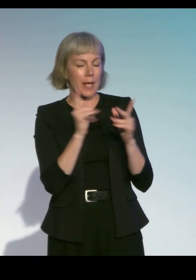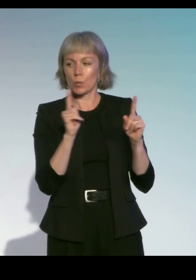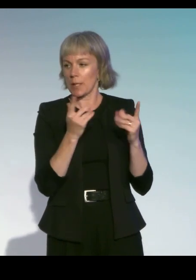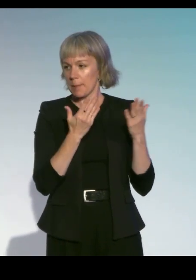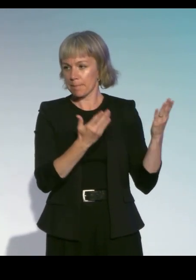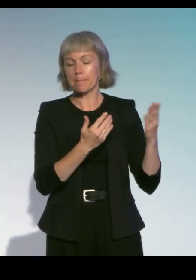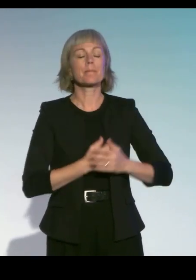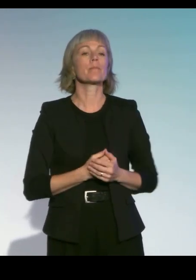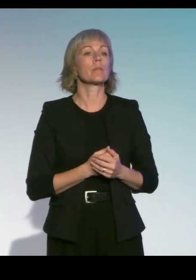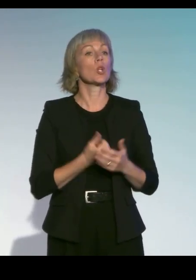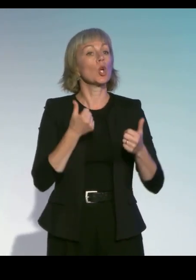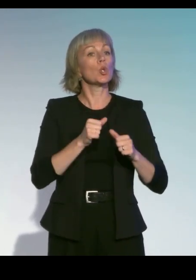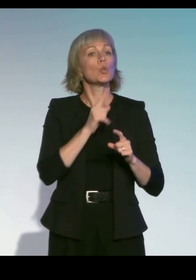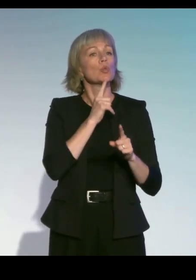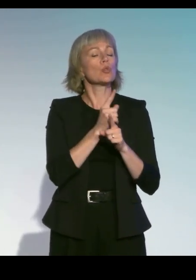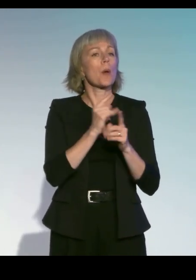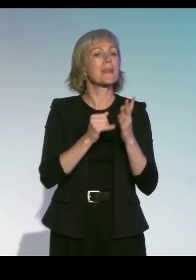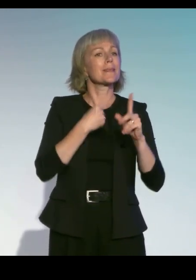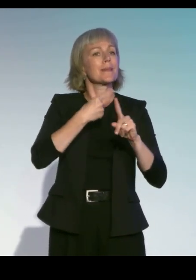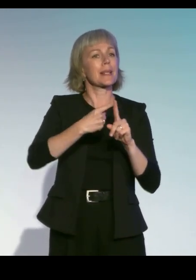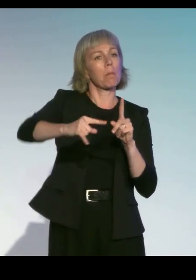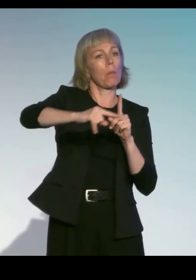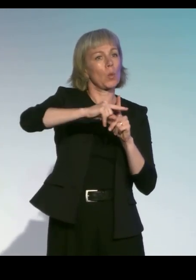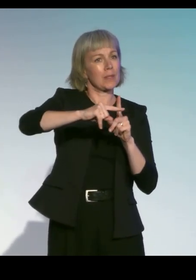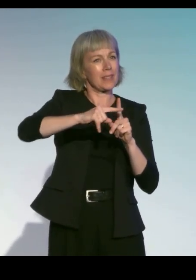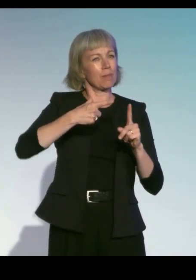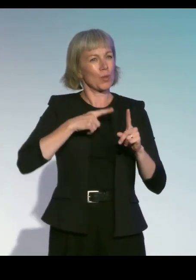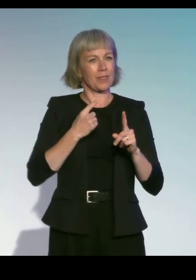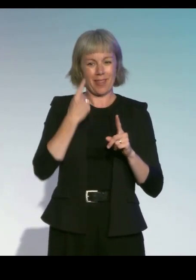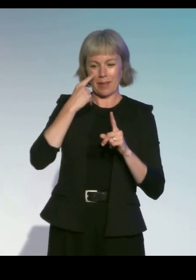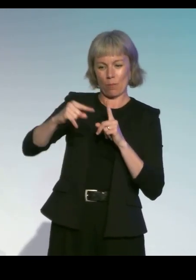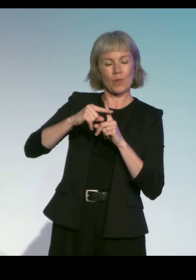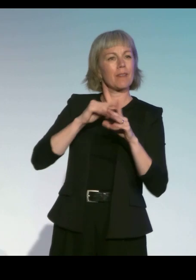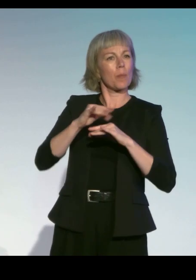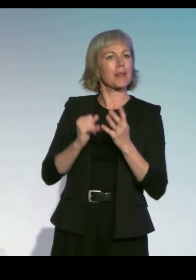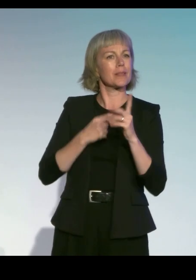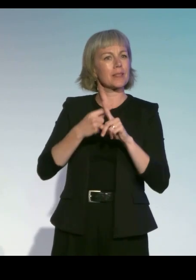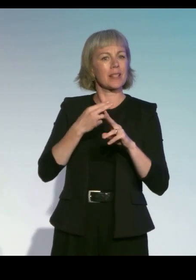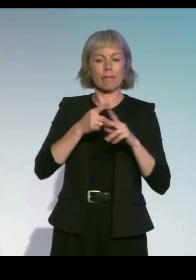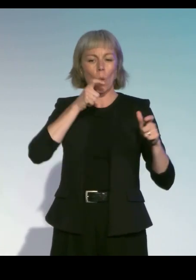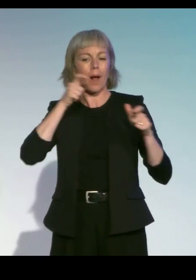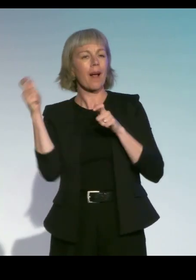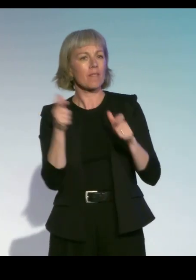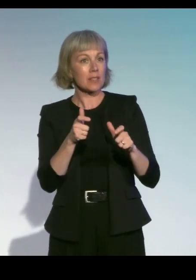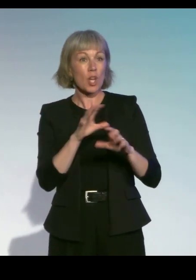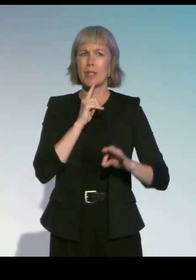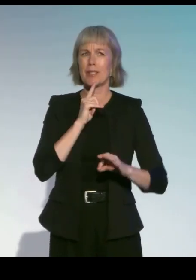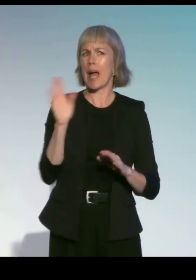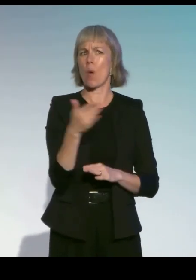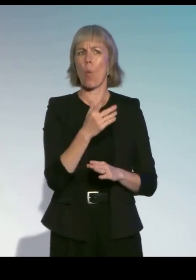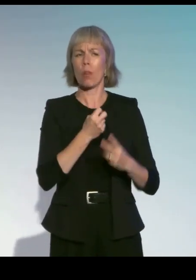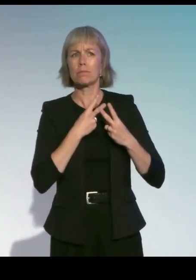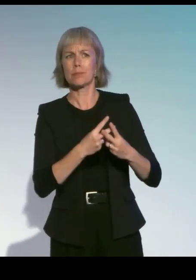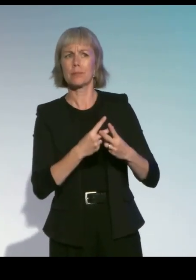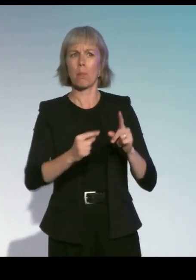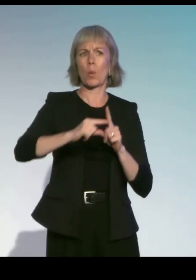sex-positive because we see value in bringing sex-positive thinking to platform governance. In doing so, we're not suggesting that all sex is positive, nor